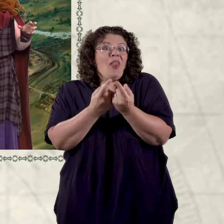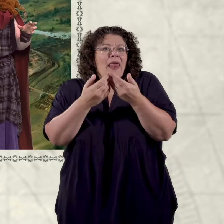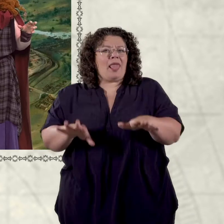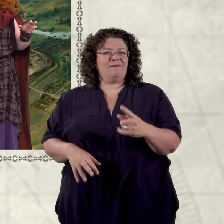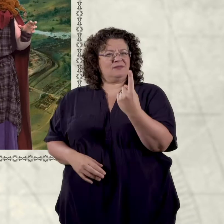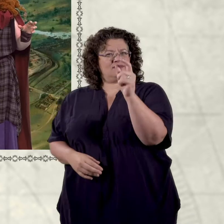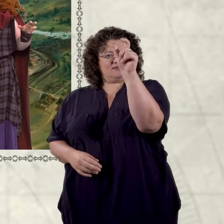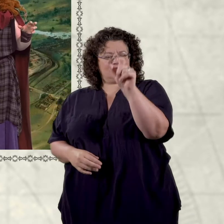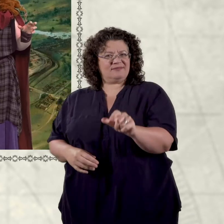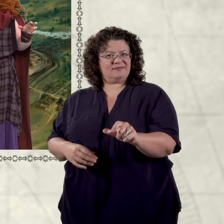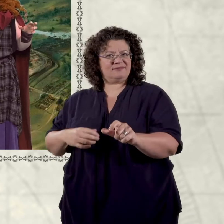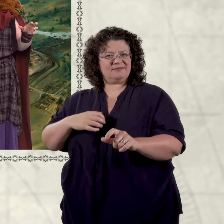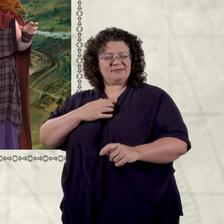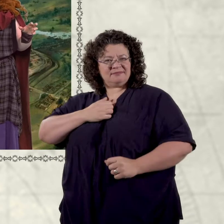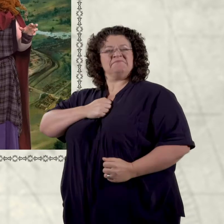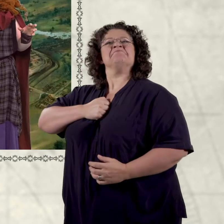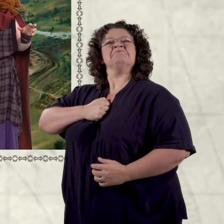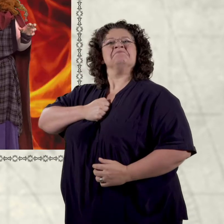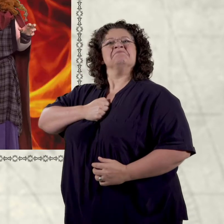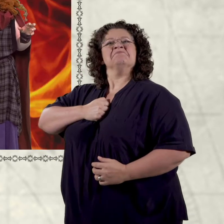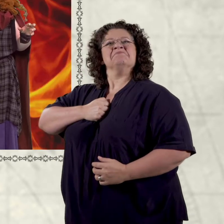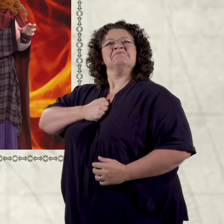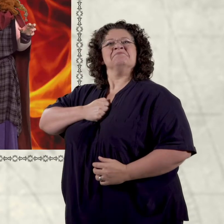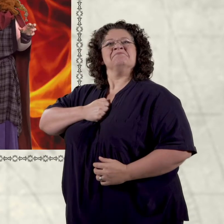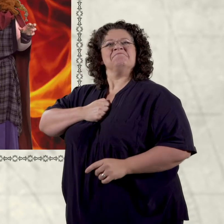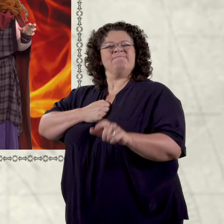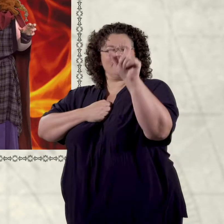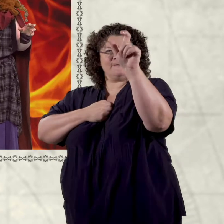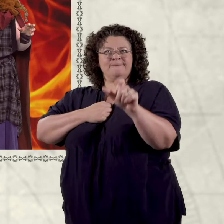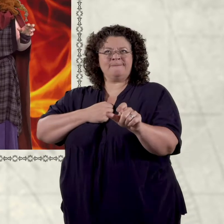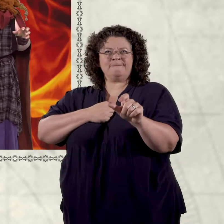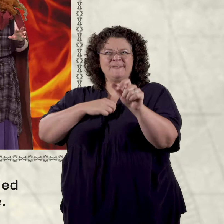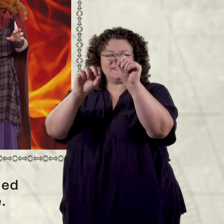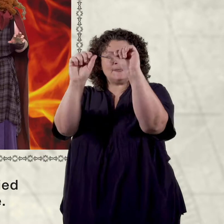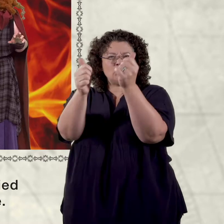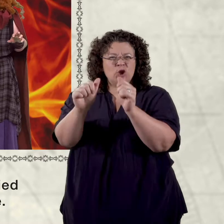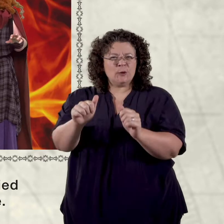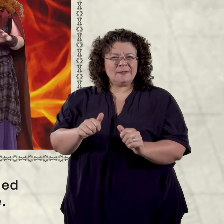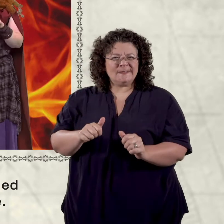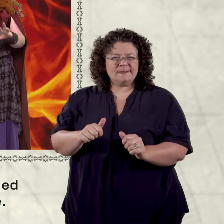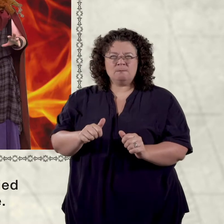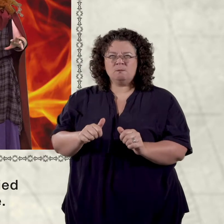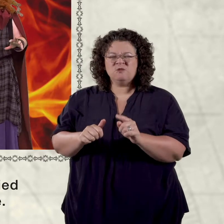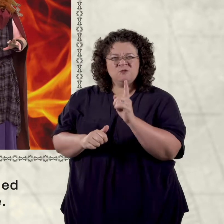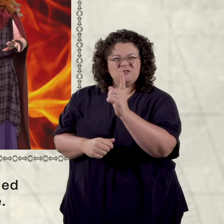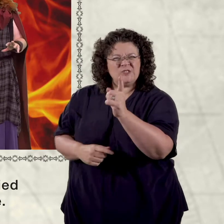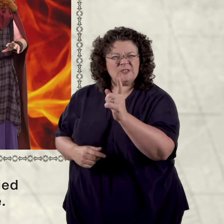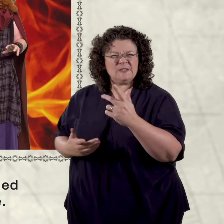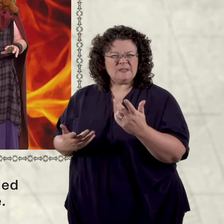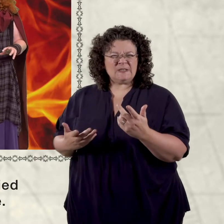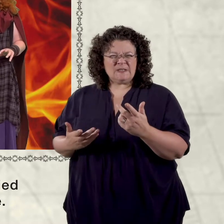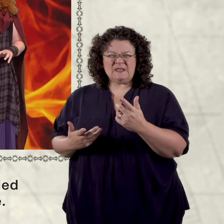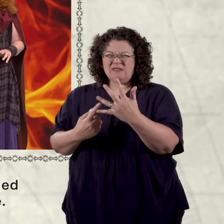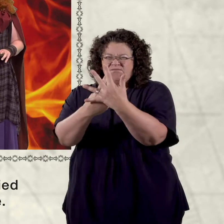There was only one thing left. Claudius here. A symbol of everyone that had